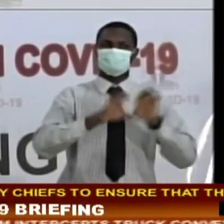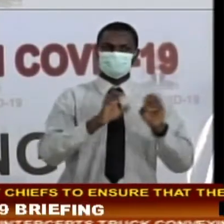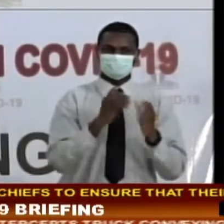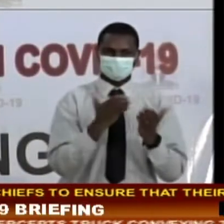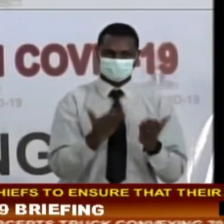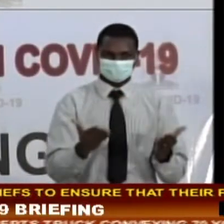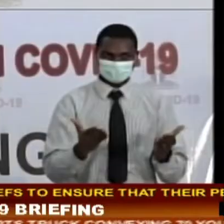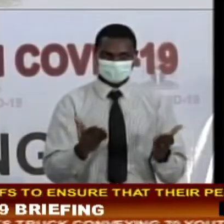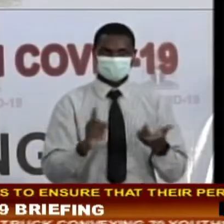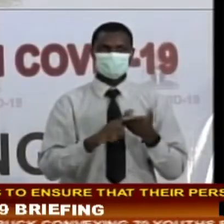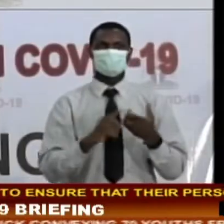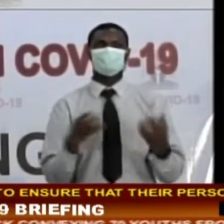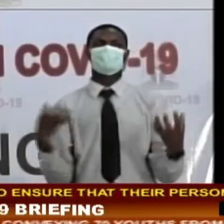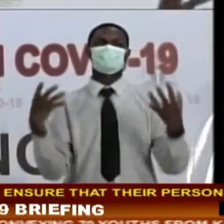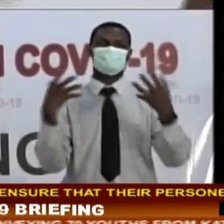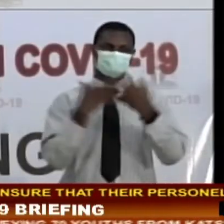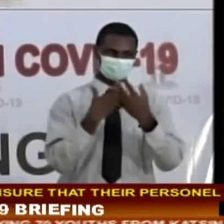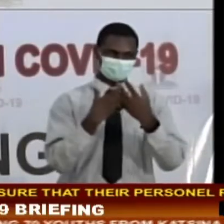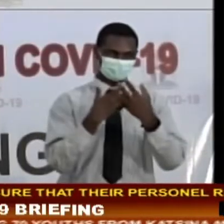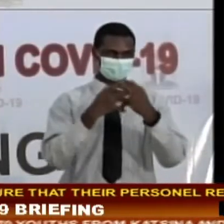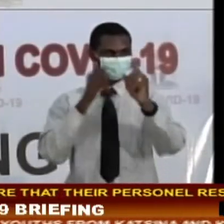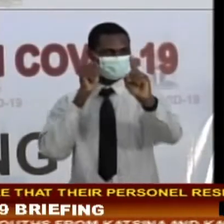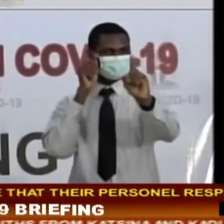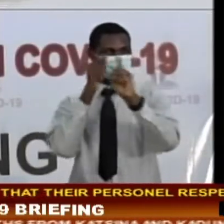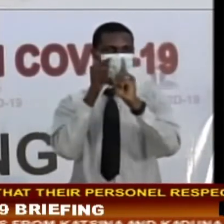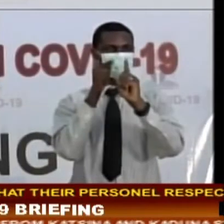overall good of